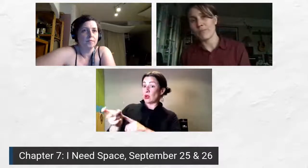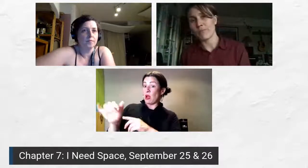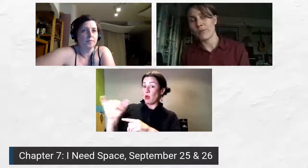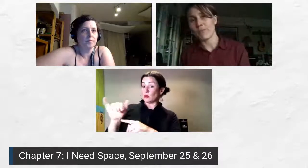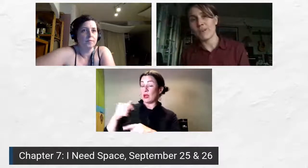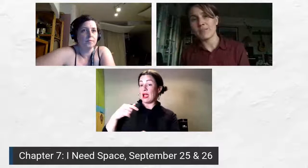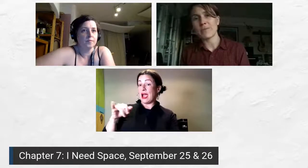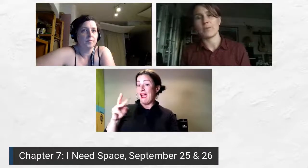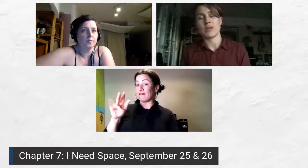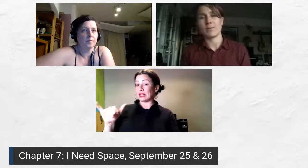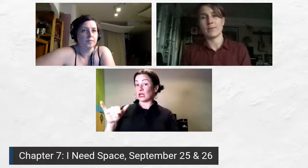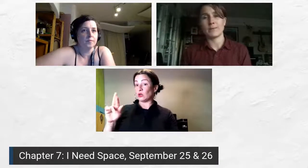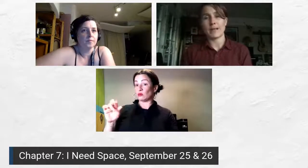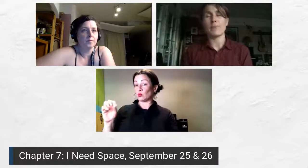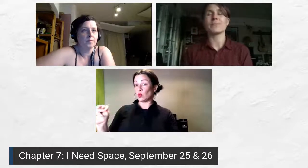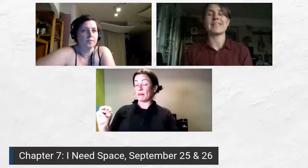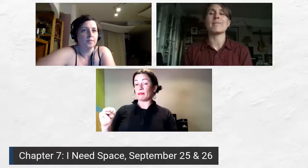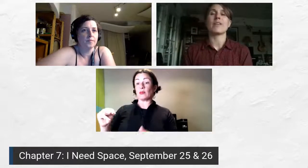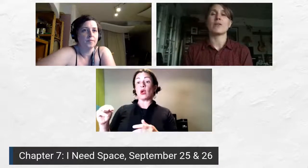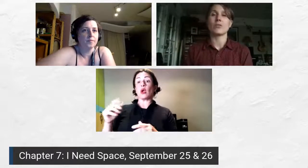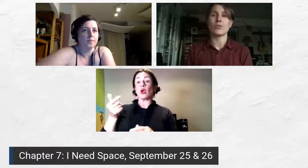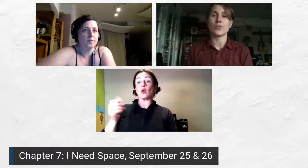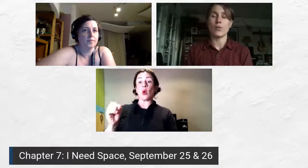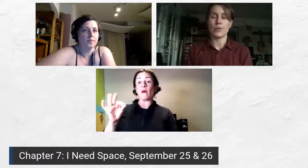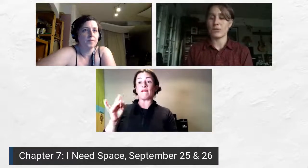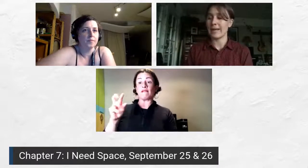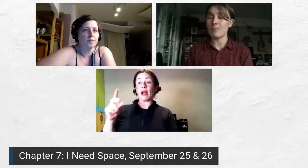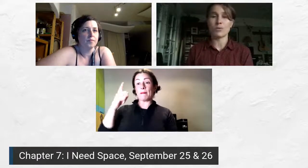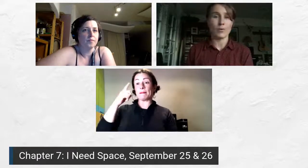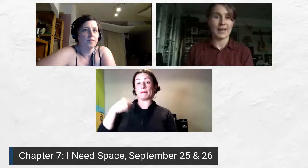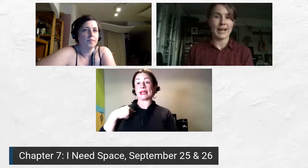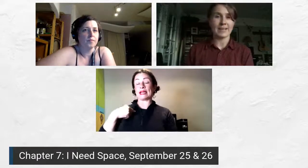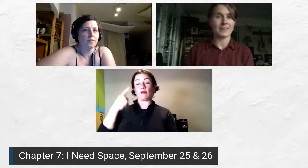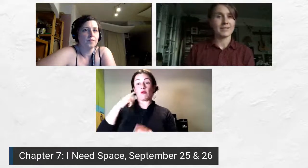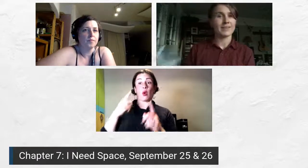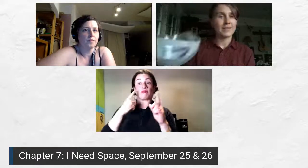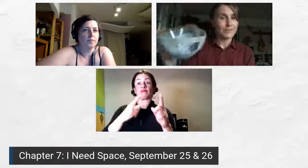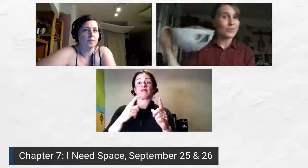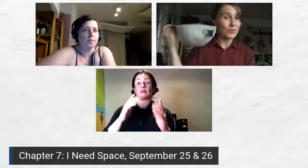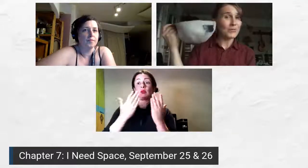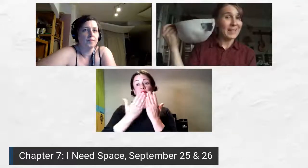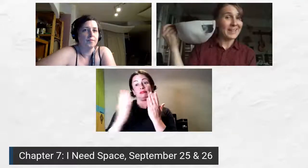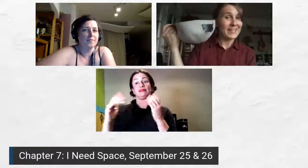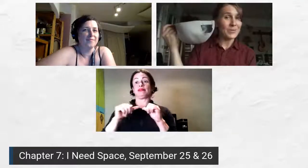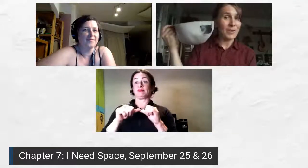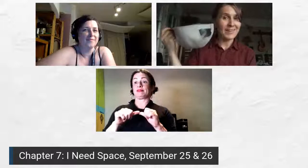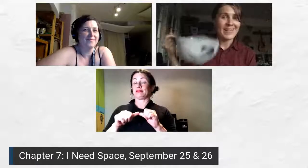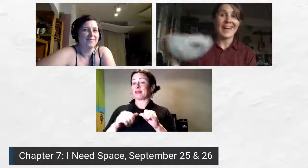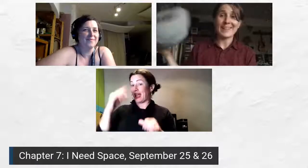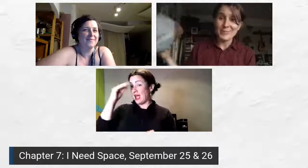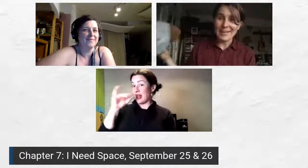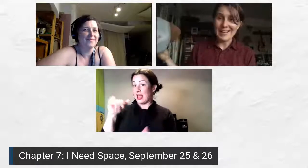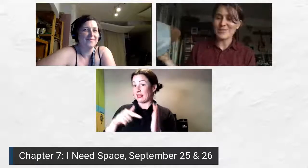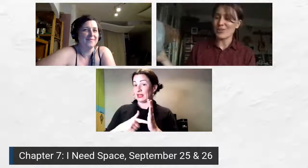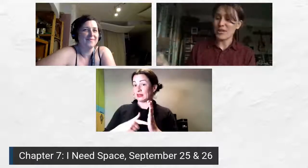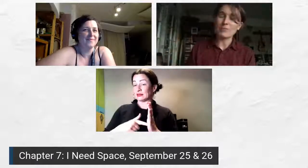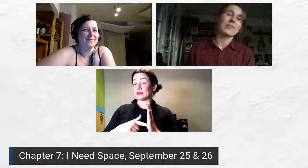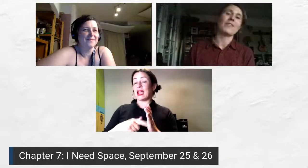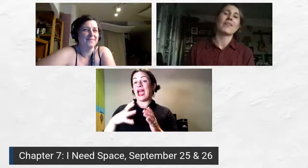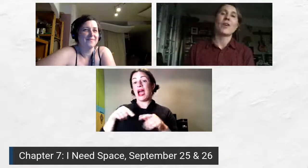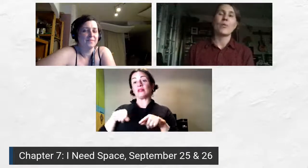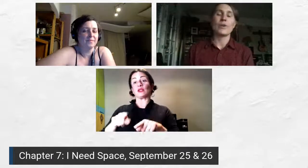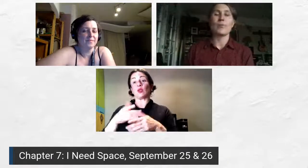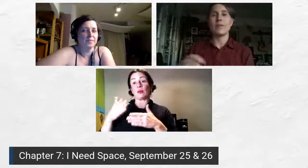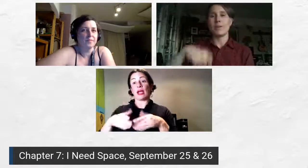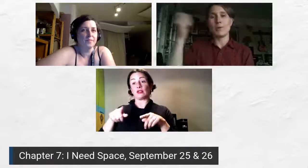Ivy Room GoFundMe, which helps keep their doors open, your name will go in a hat, sort of like this one. And this weekend during Chapter